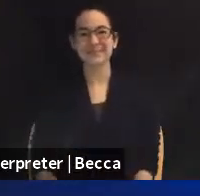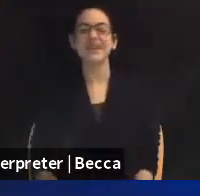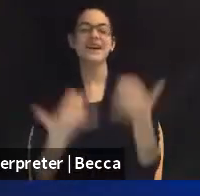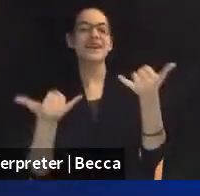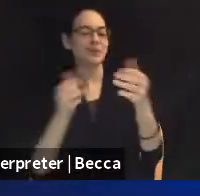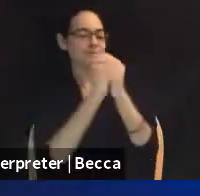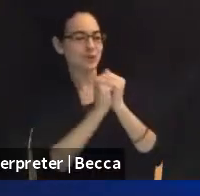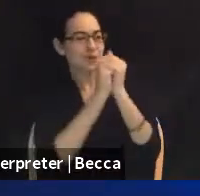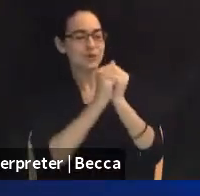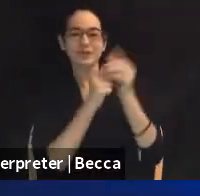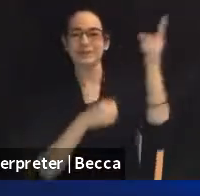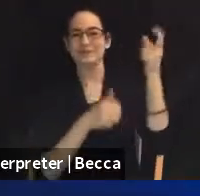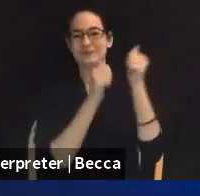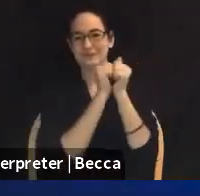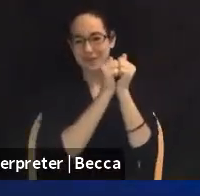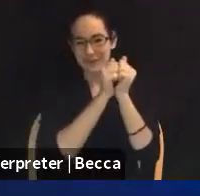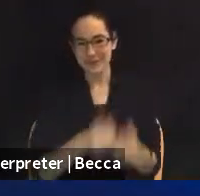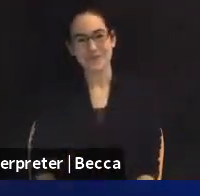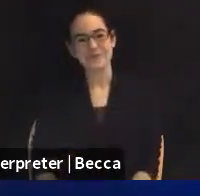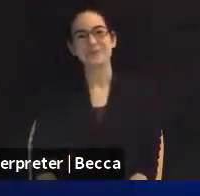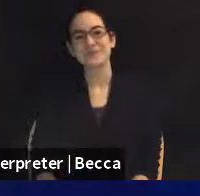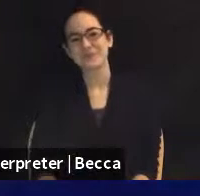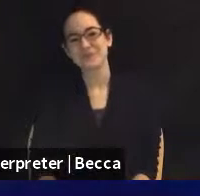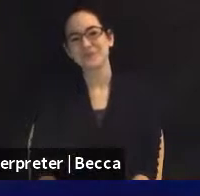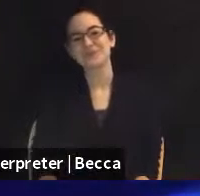God together this morning. Let's do it.